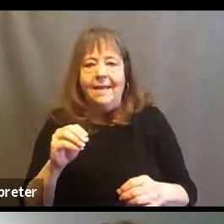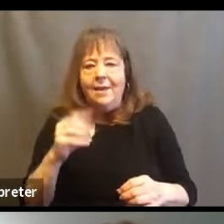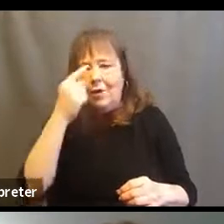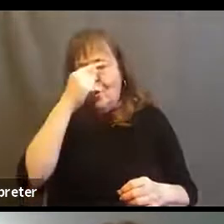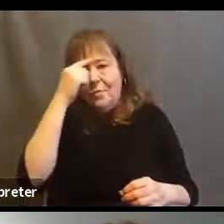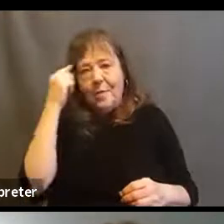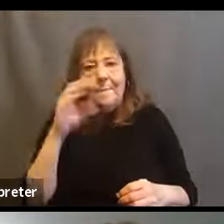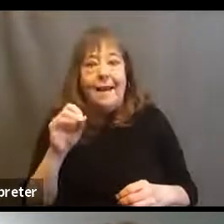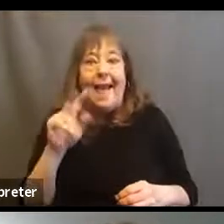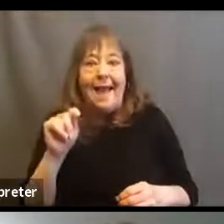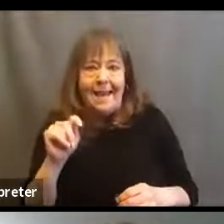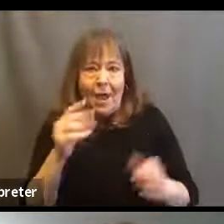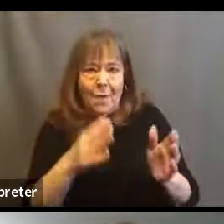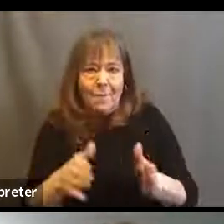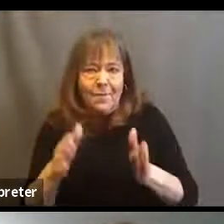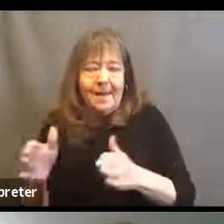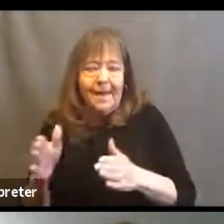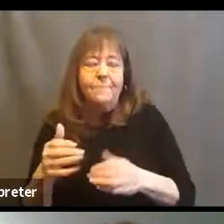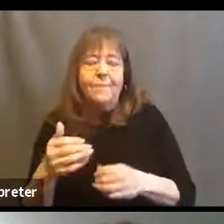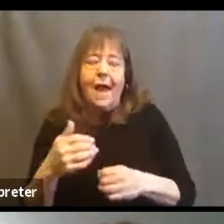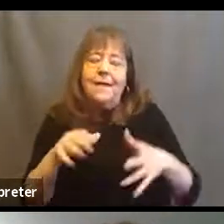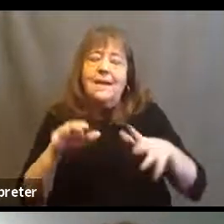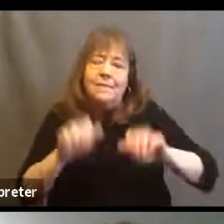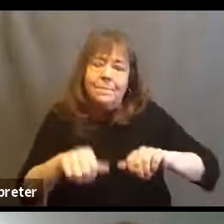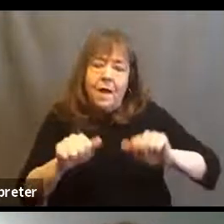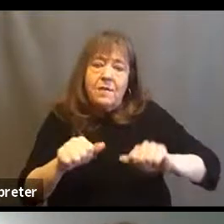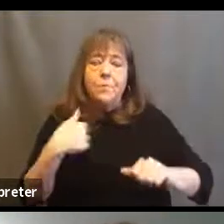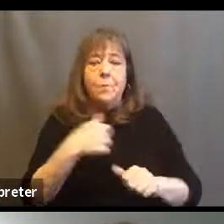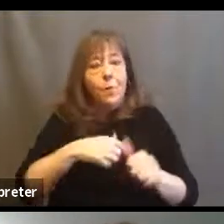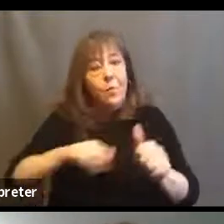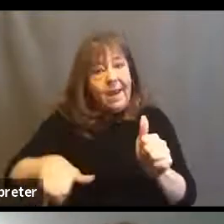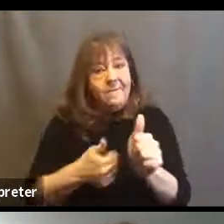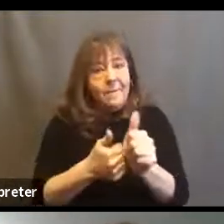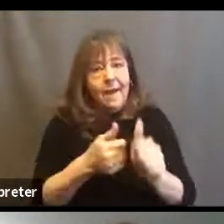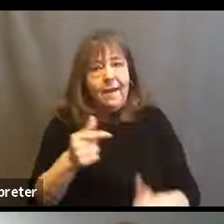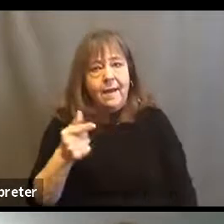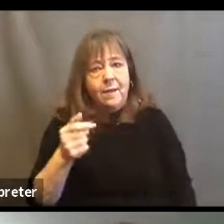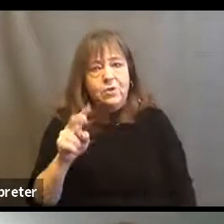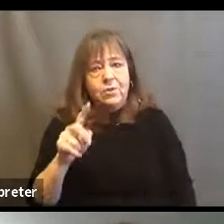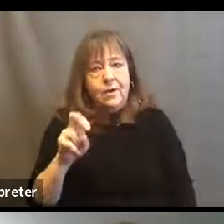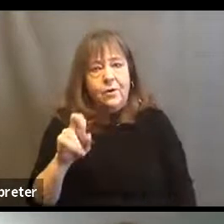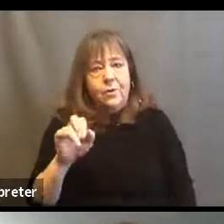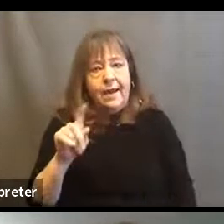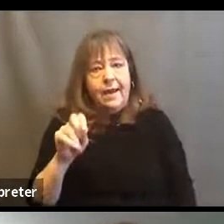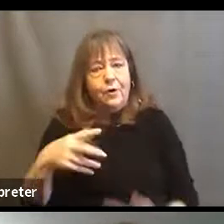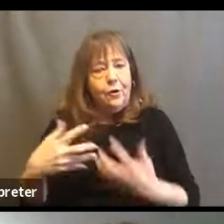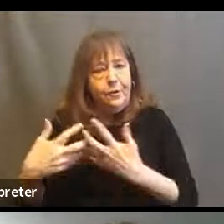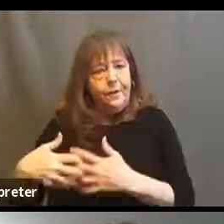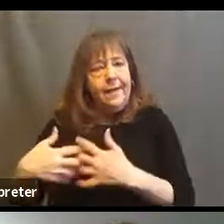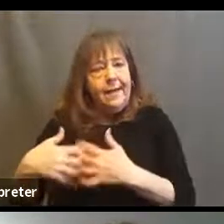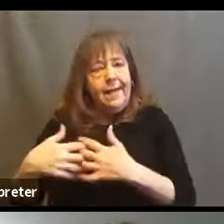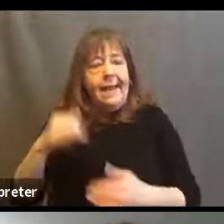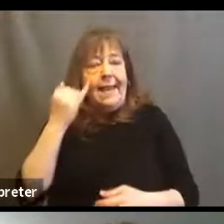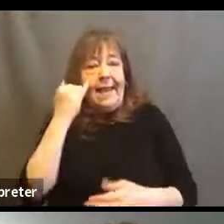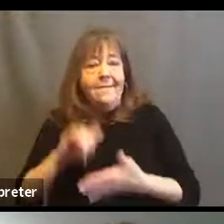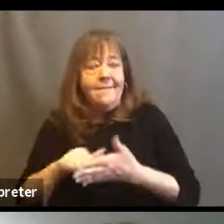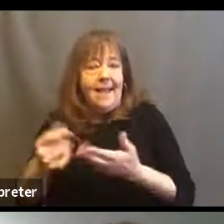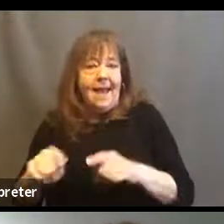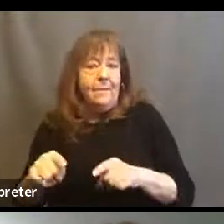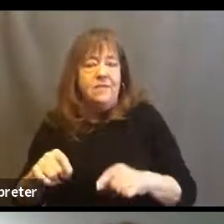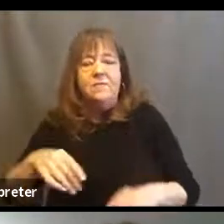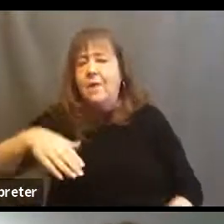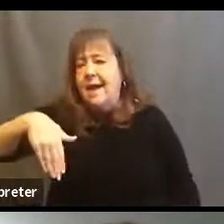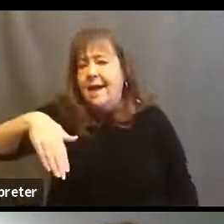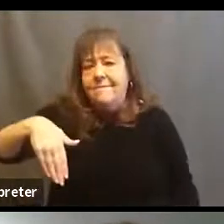lose power. Anybody could lose power, and we do have backup generators. So we were preparing for that potential scenario. Fortunately, we did not have to deal with